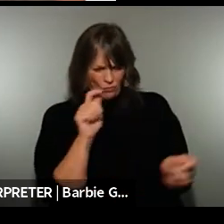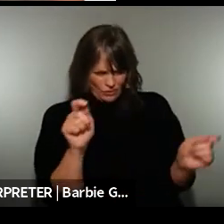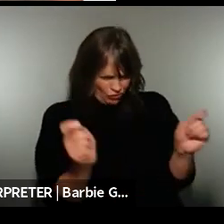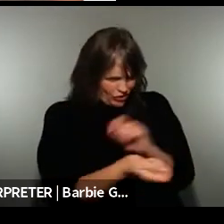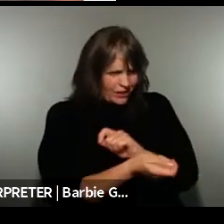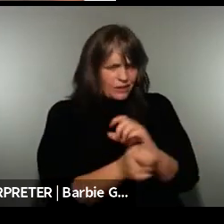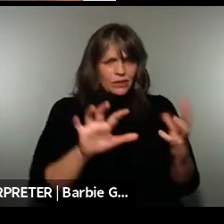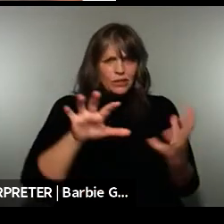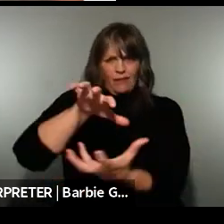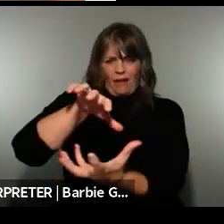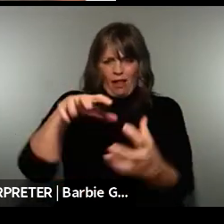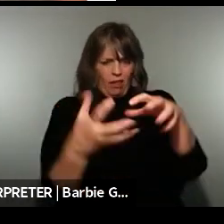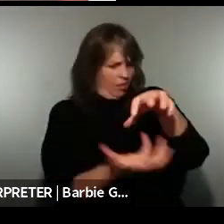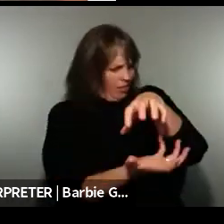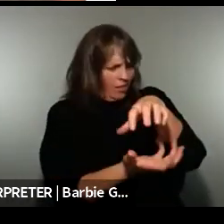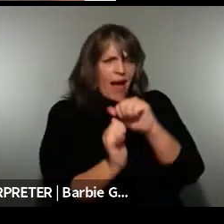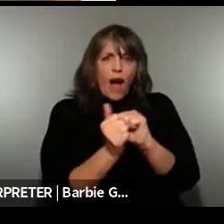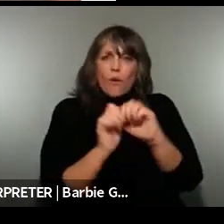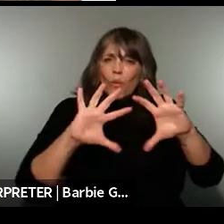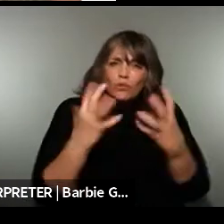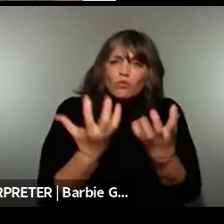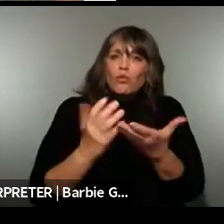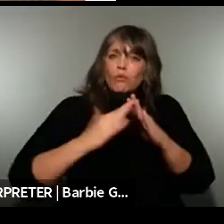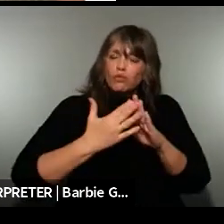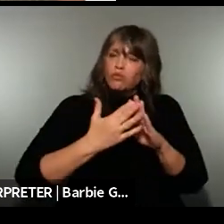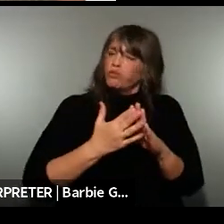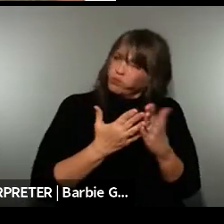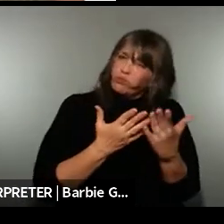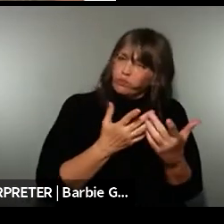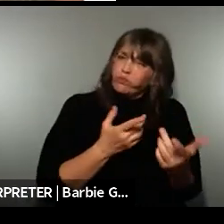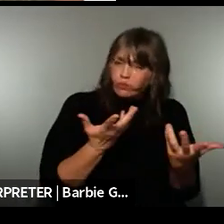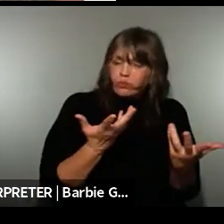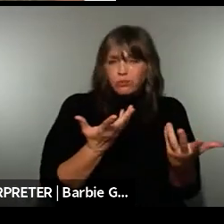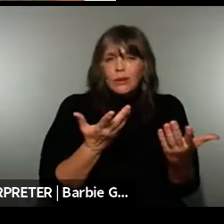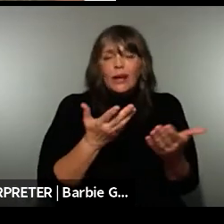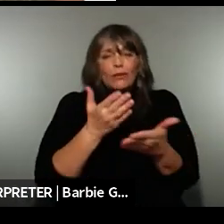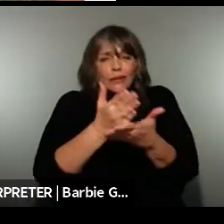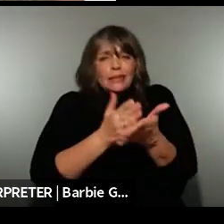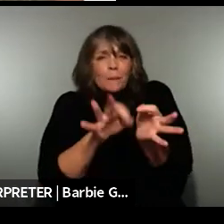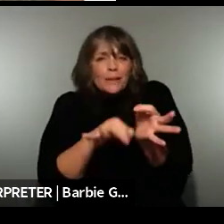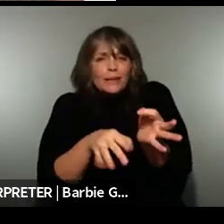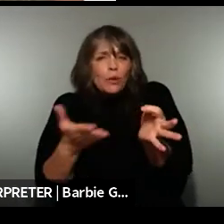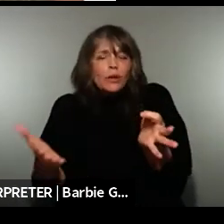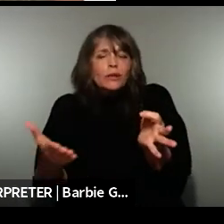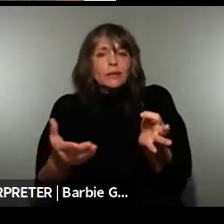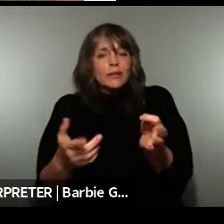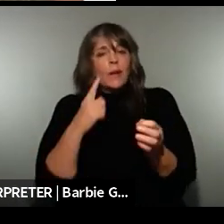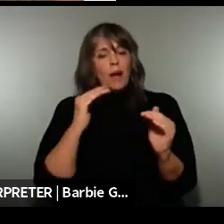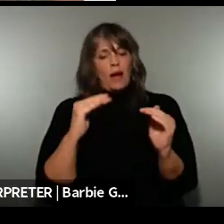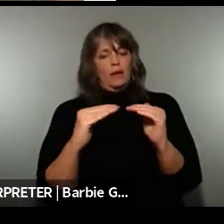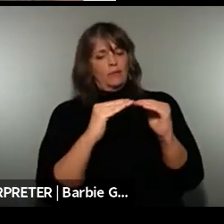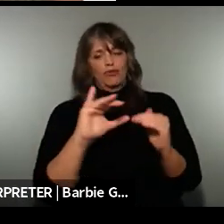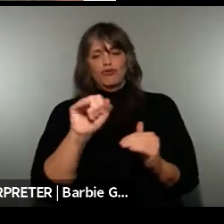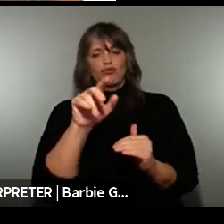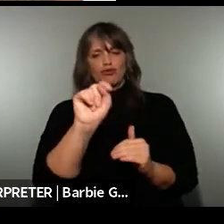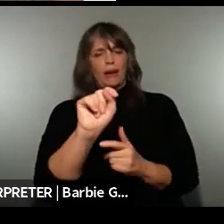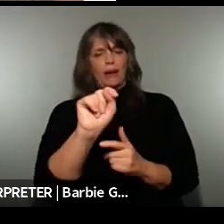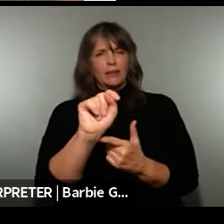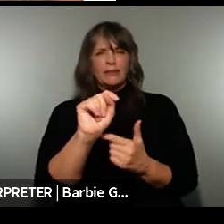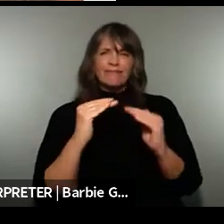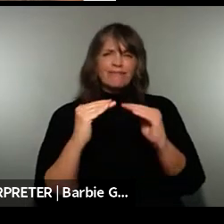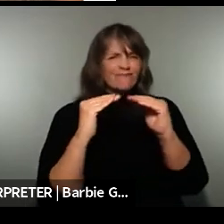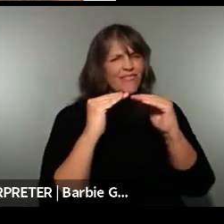community. And the just piece of it is, how do we make those decisions in a